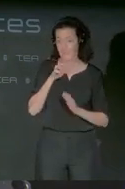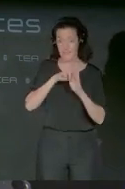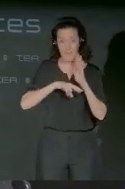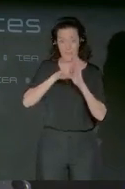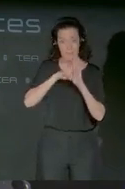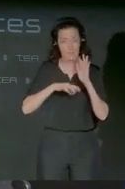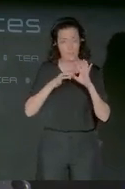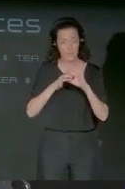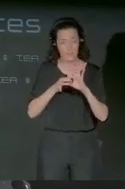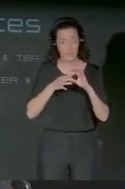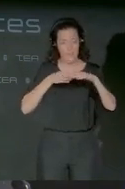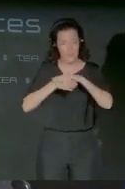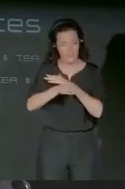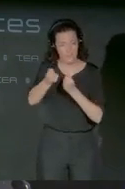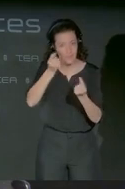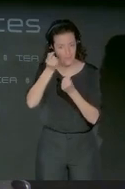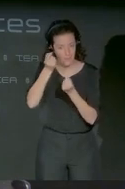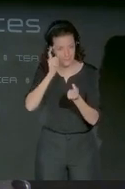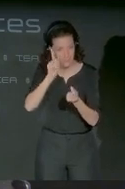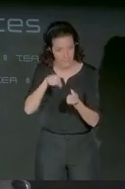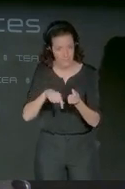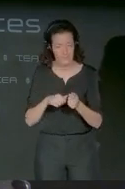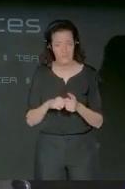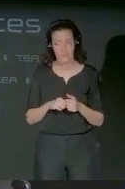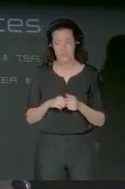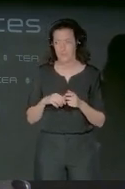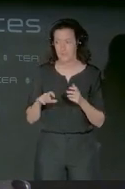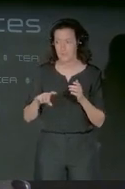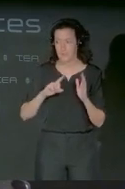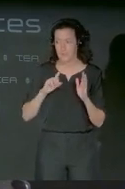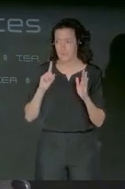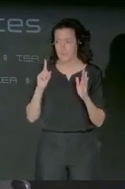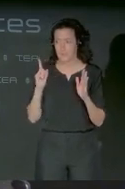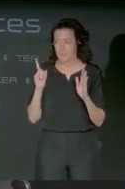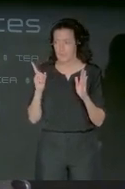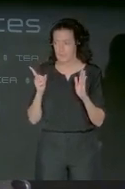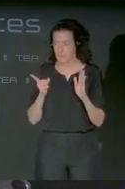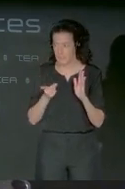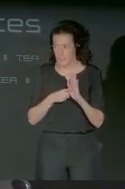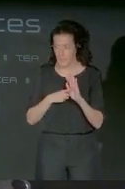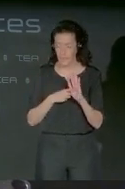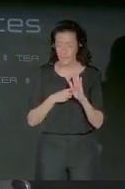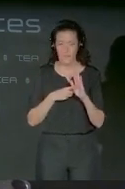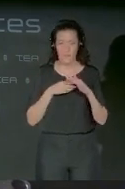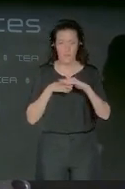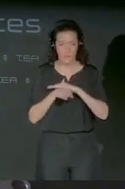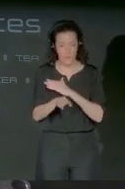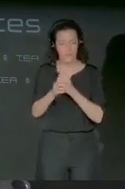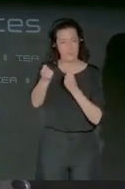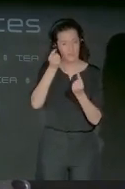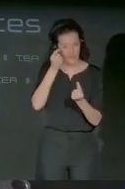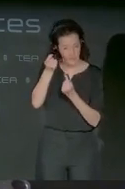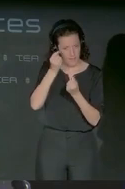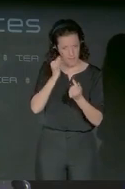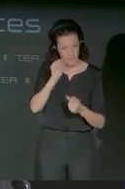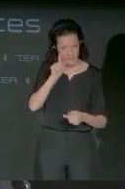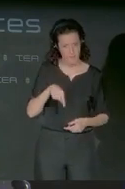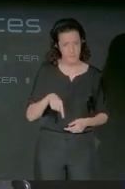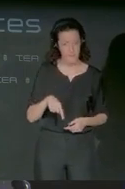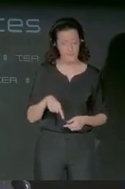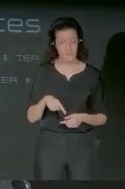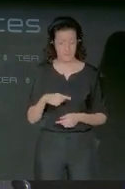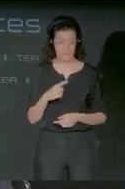Digital Markets Act, Digital Data Governance Act, and so on. And it's again clear that they are not built from the video games industry perspective. So